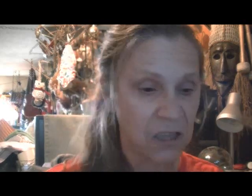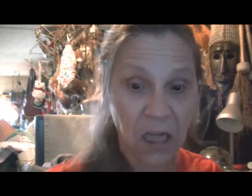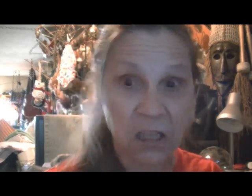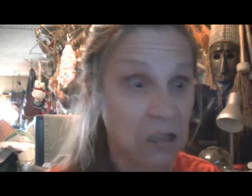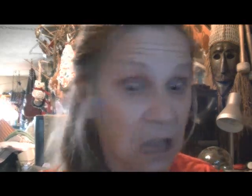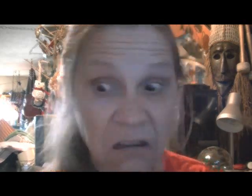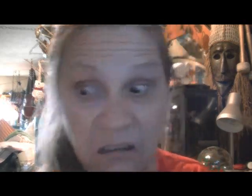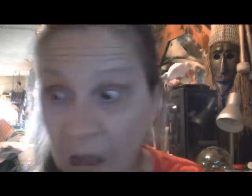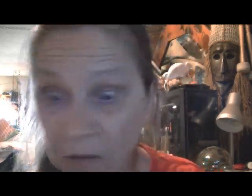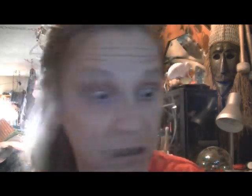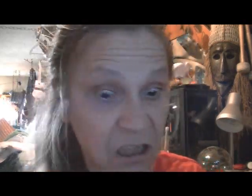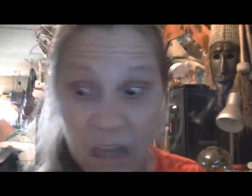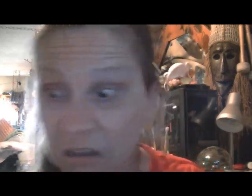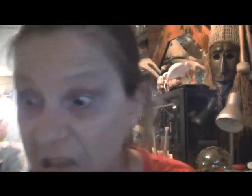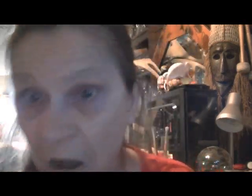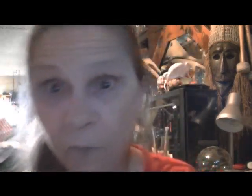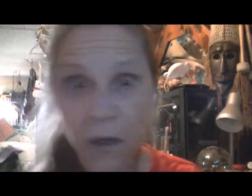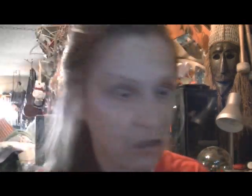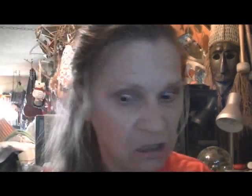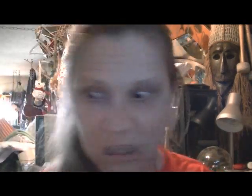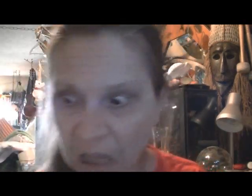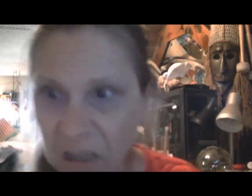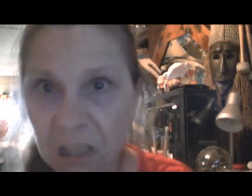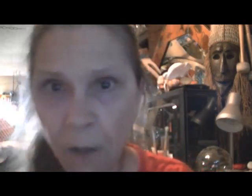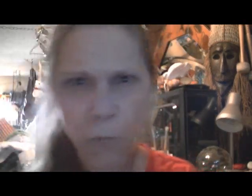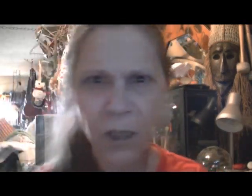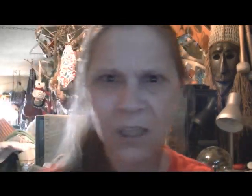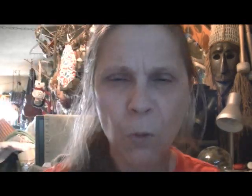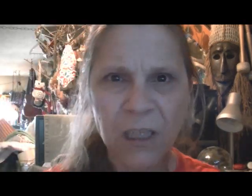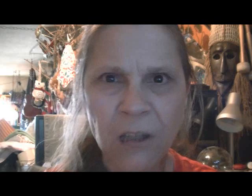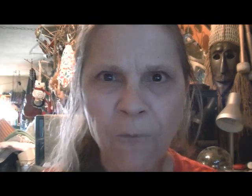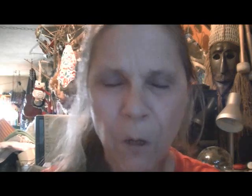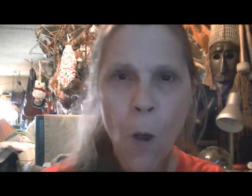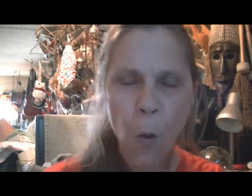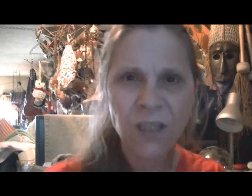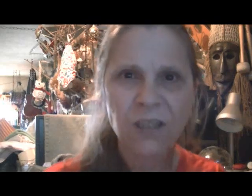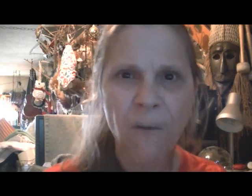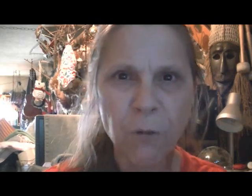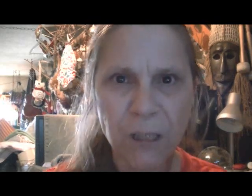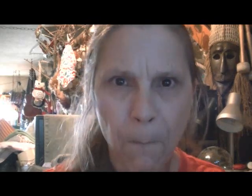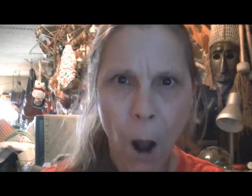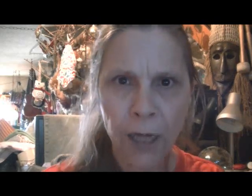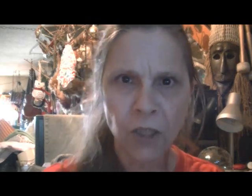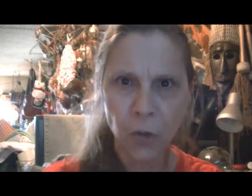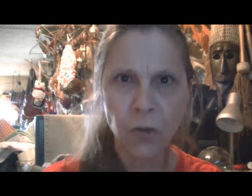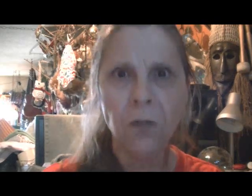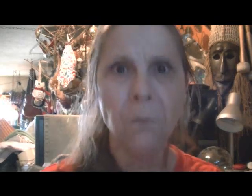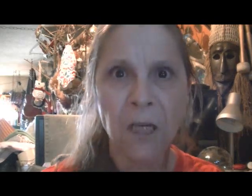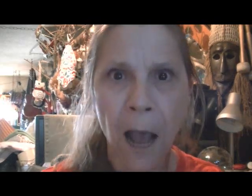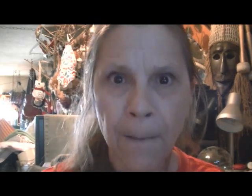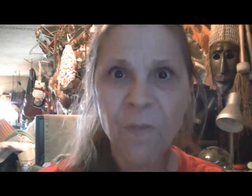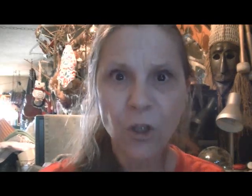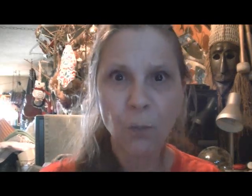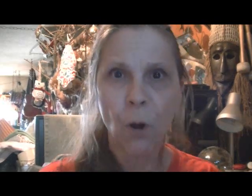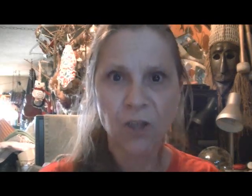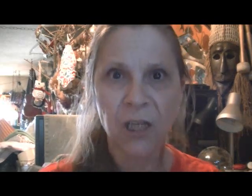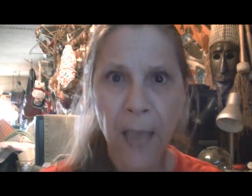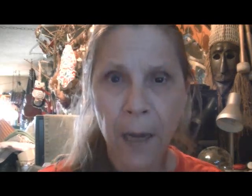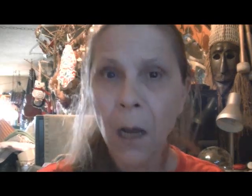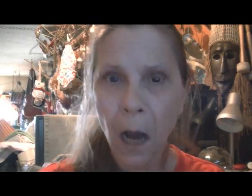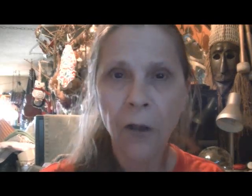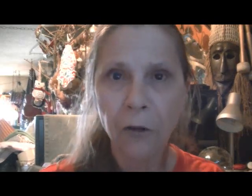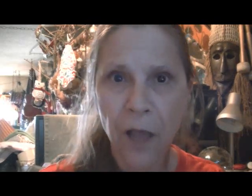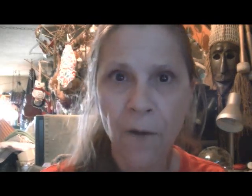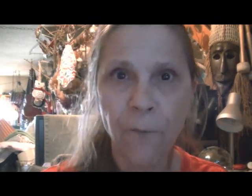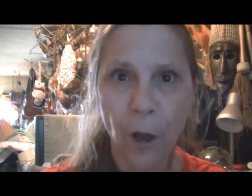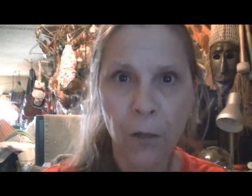fucking stairs saying, did you get the cell? Did you get the stuff? Did you get the stuff? What stuff was the body dude guy supposed to